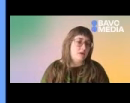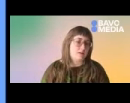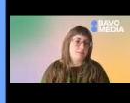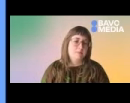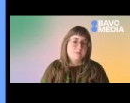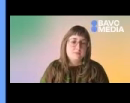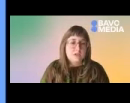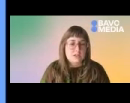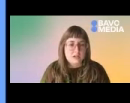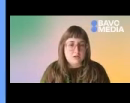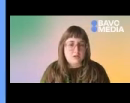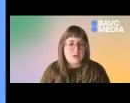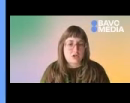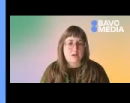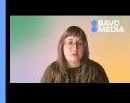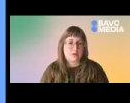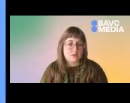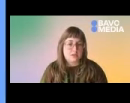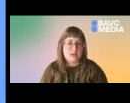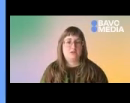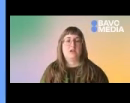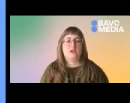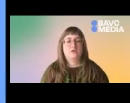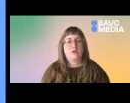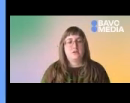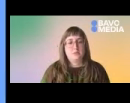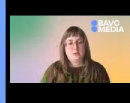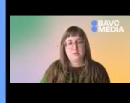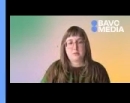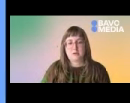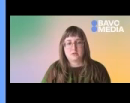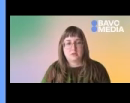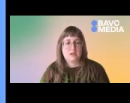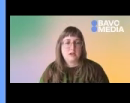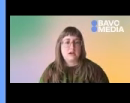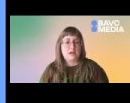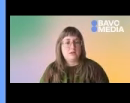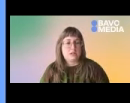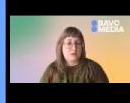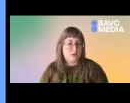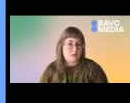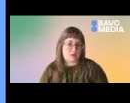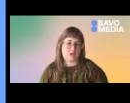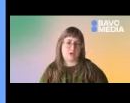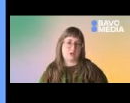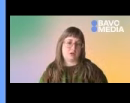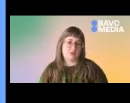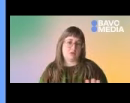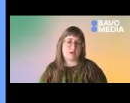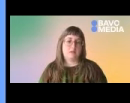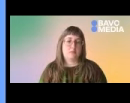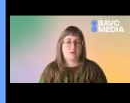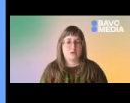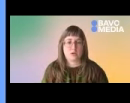if you know them. Continue to use the chat throughout the day to engage your fellow community members and use the Q&A function